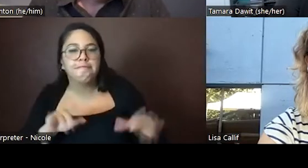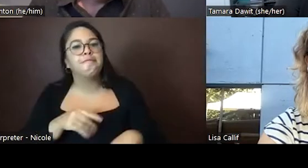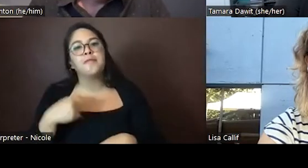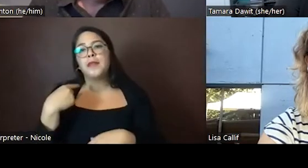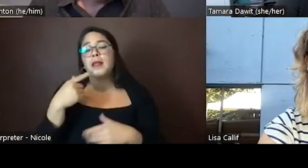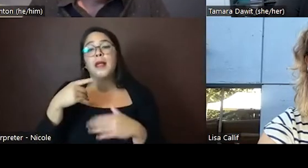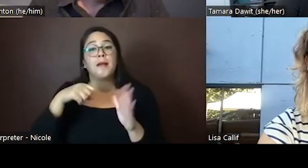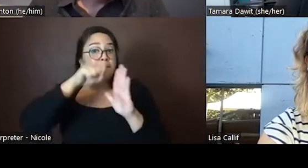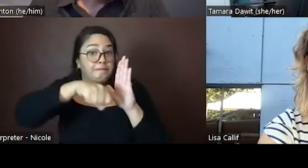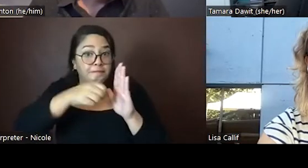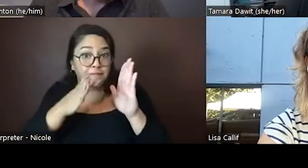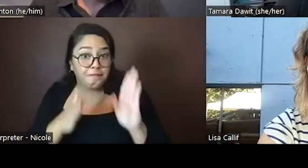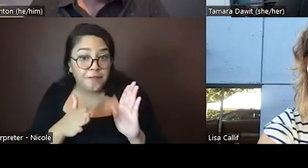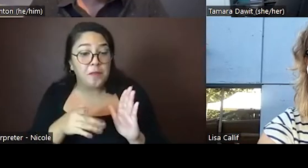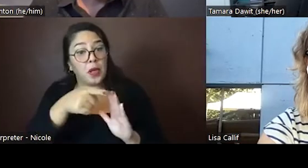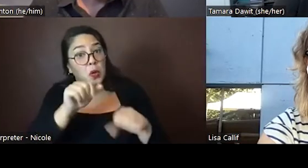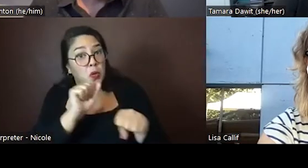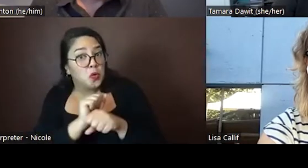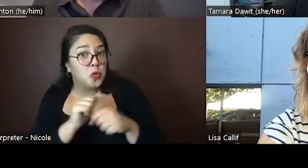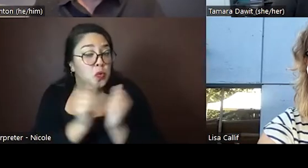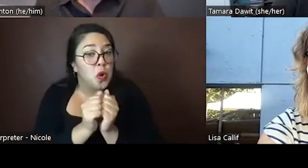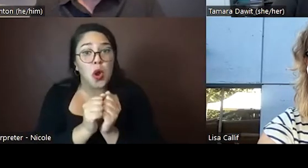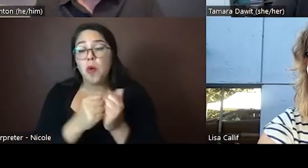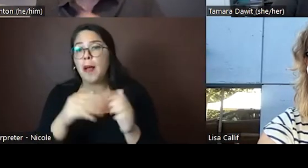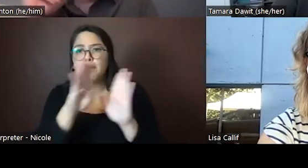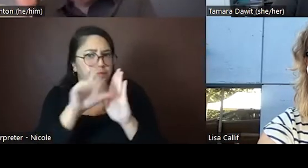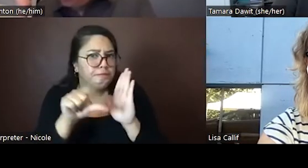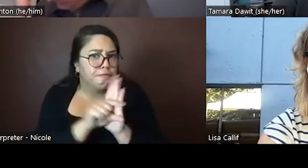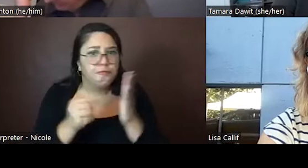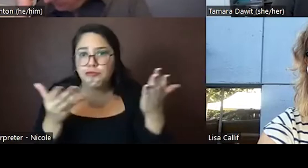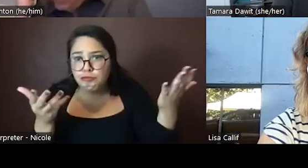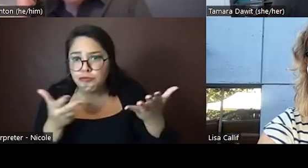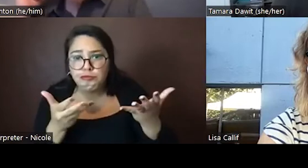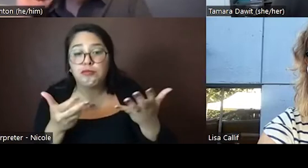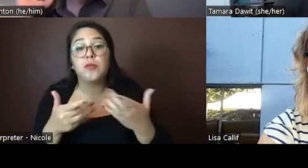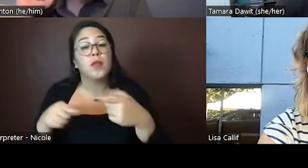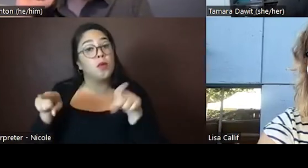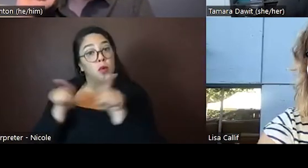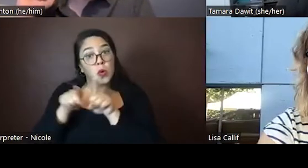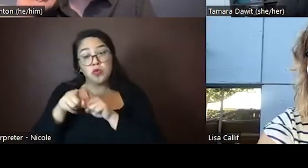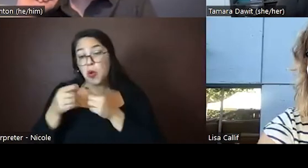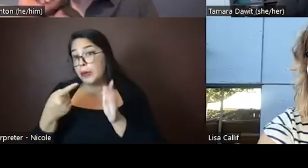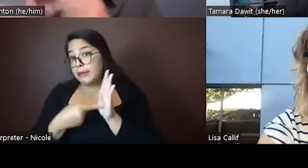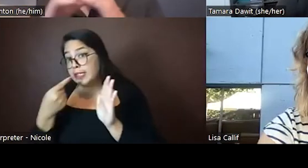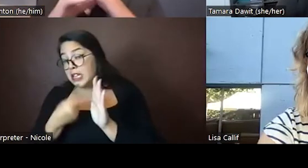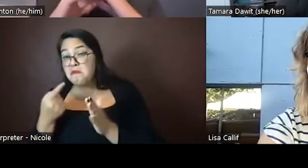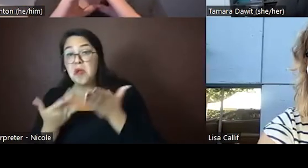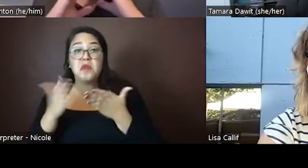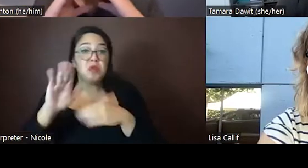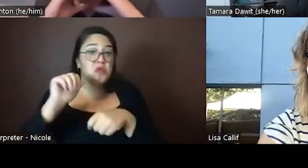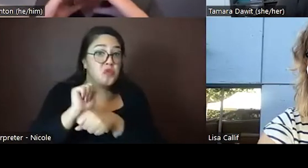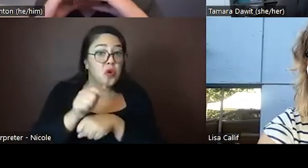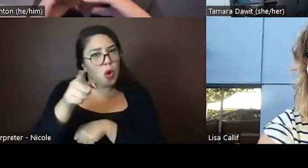the filmmakers that you're working closely with? And do you also need to step in terms of some sort